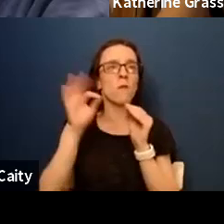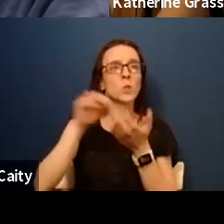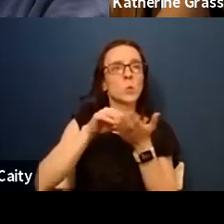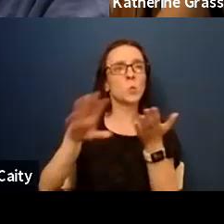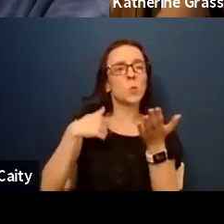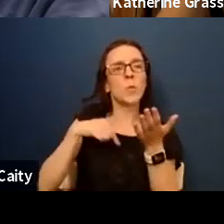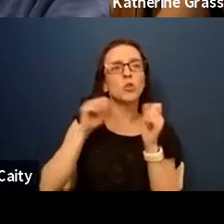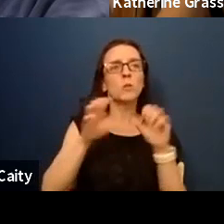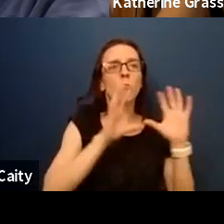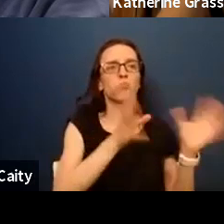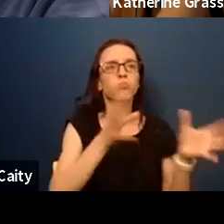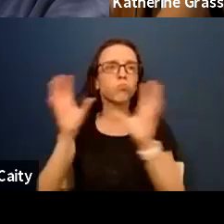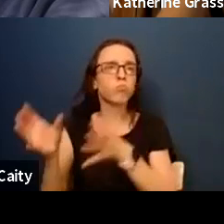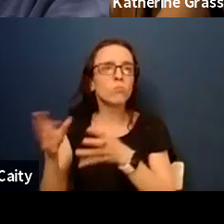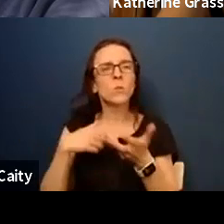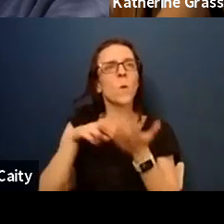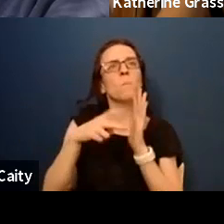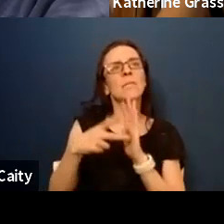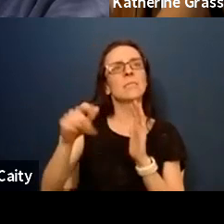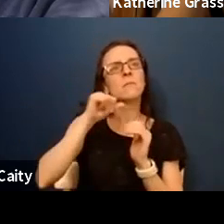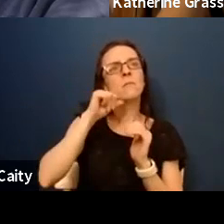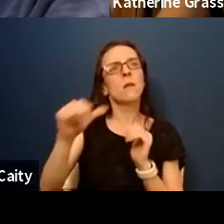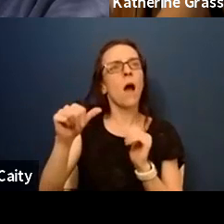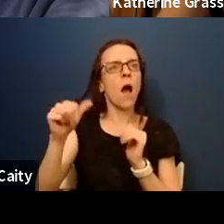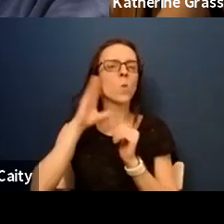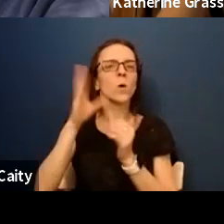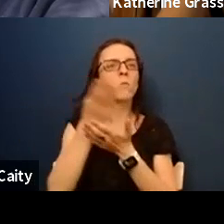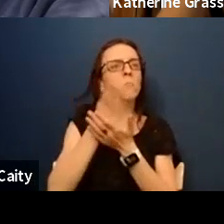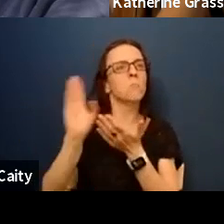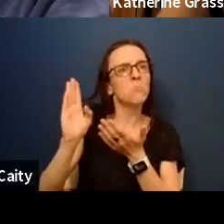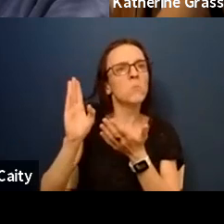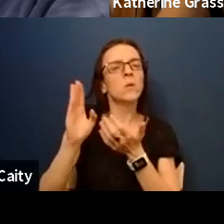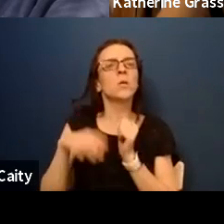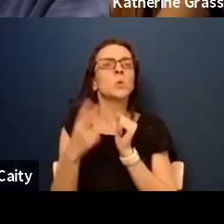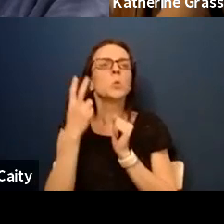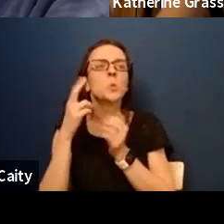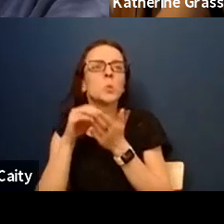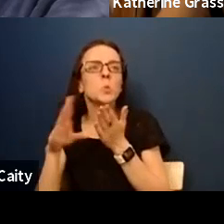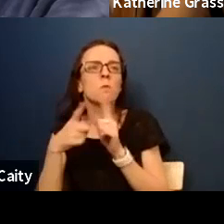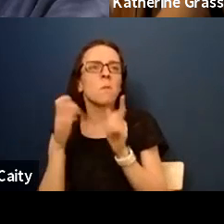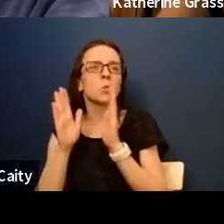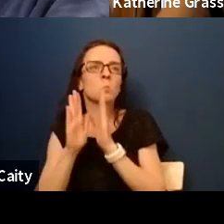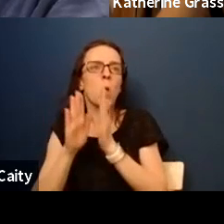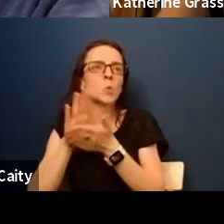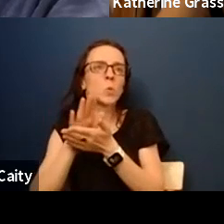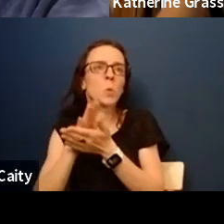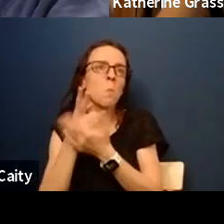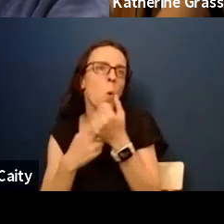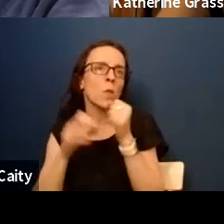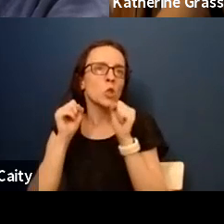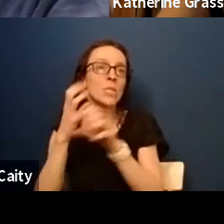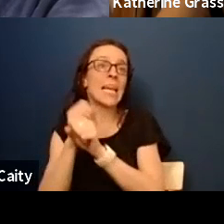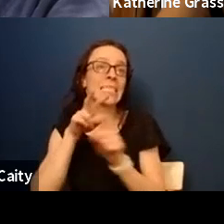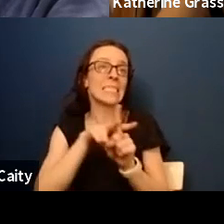so that it doesn't eliminate the potential of 2 students from a very small school both getting a seat, but it